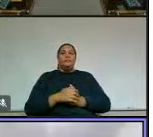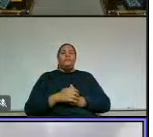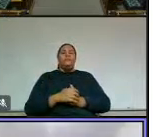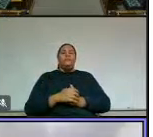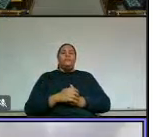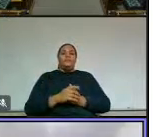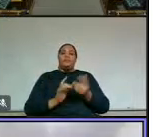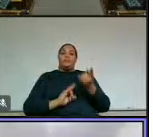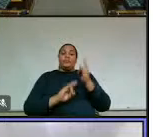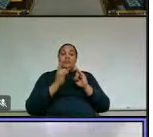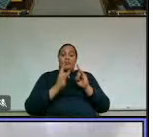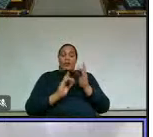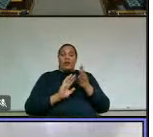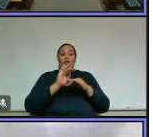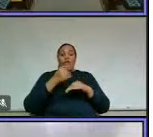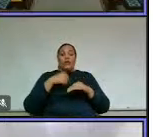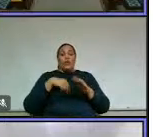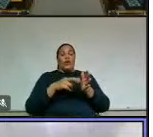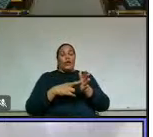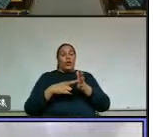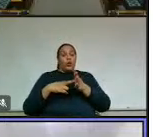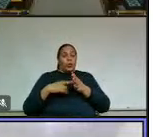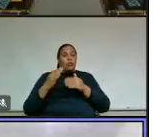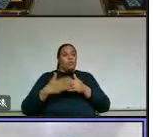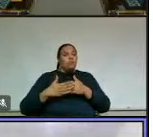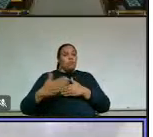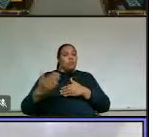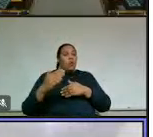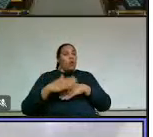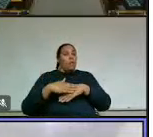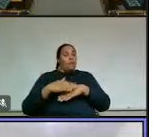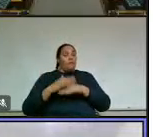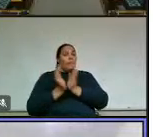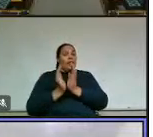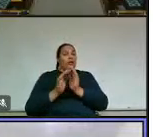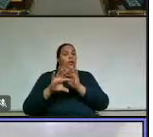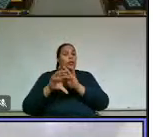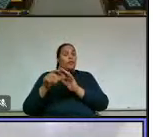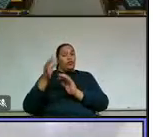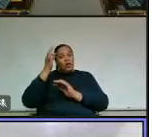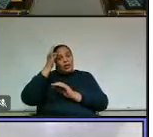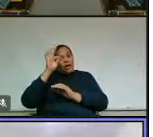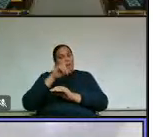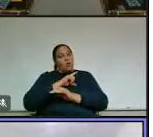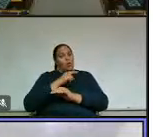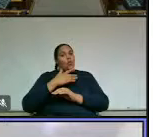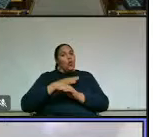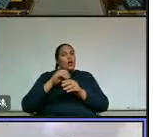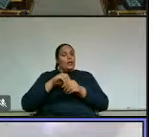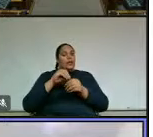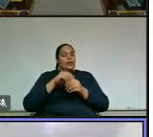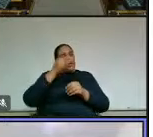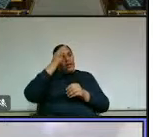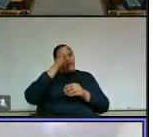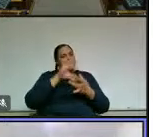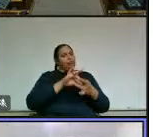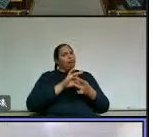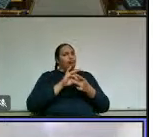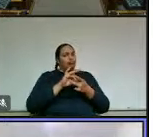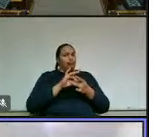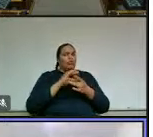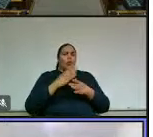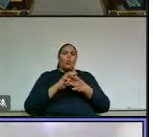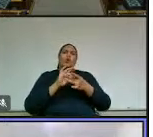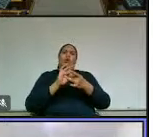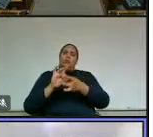The city therefore requests a further meeting with the provincial government in the spirit of intergovernmental relations and